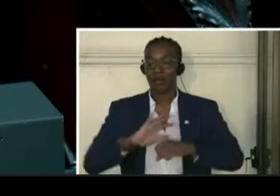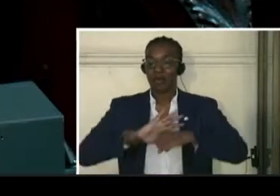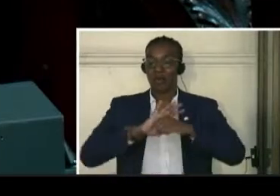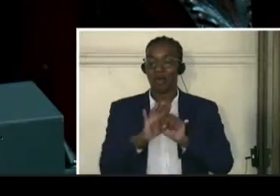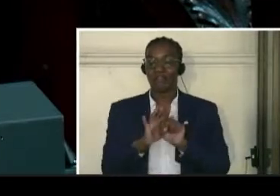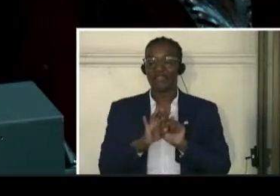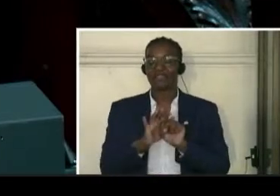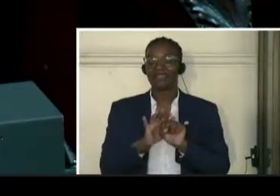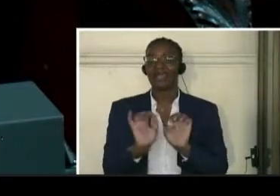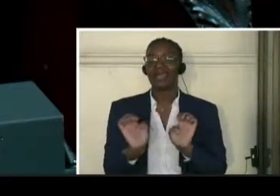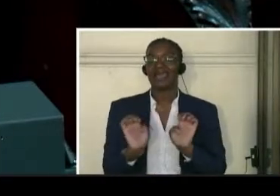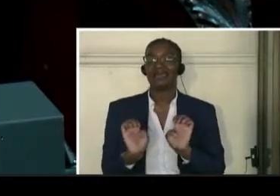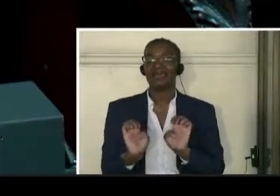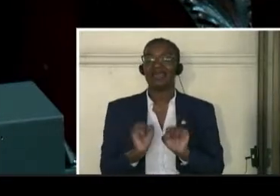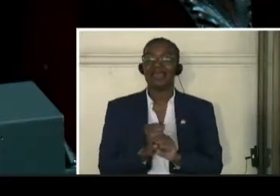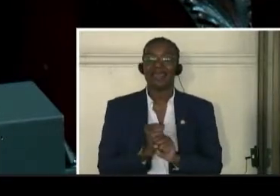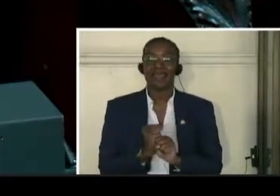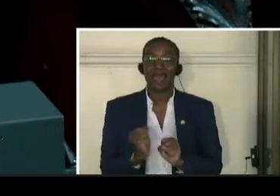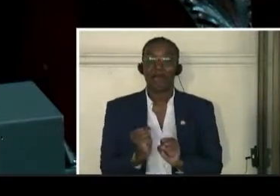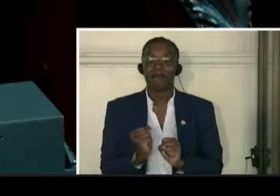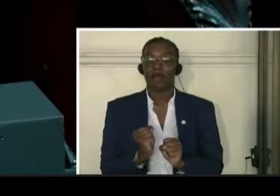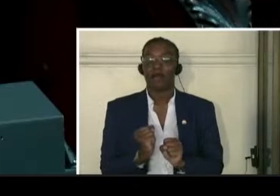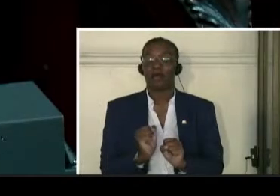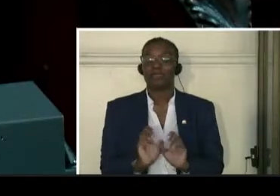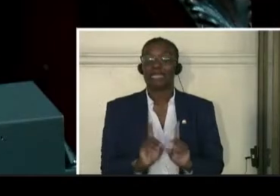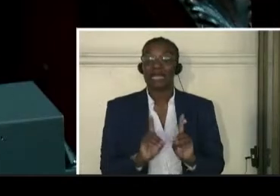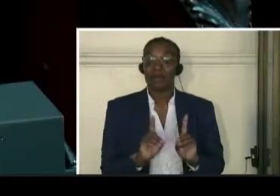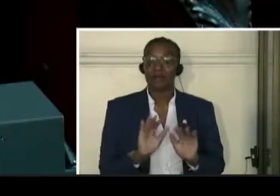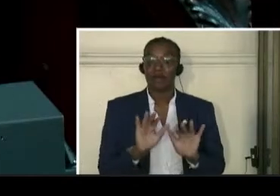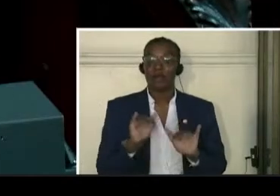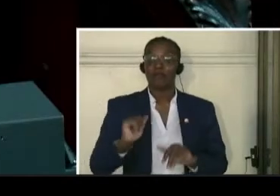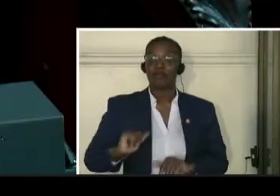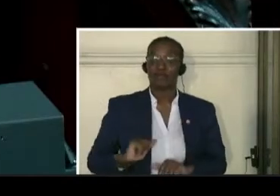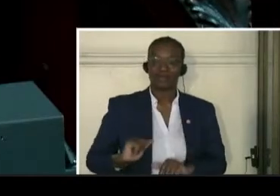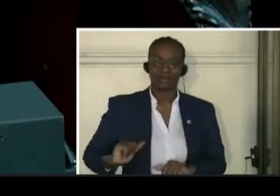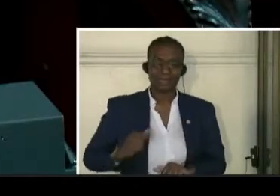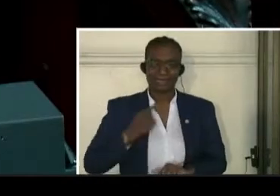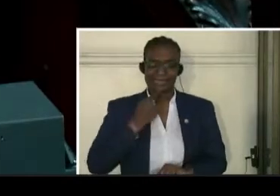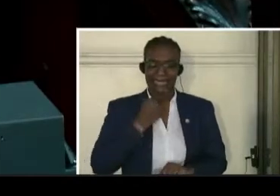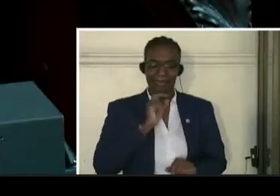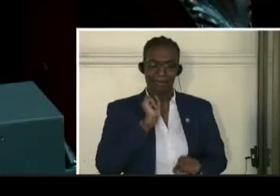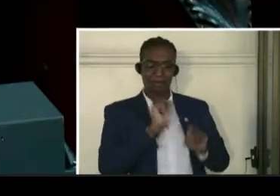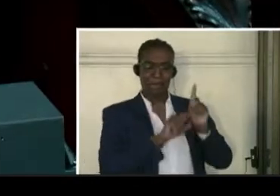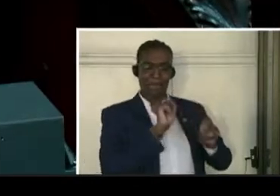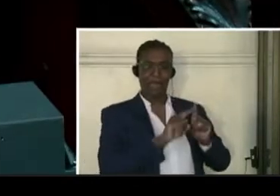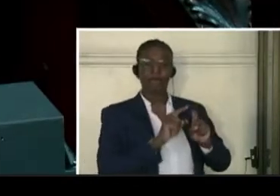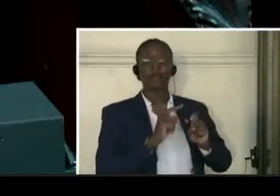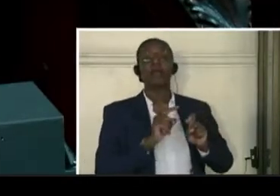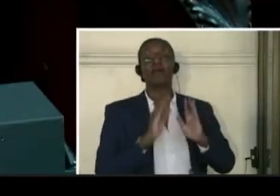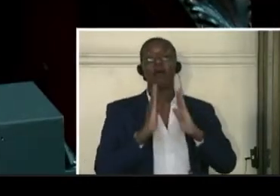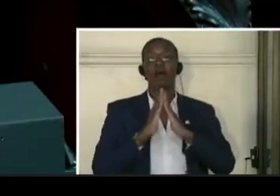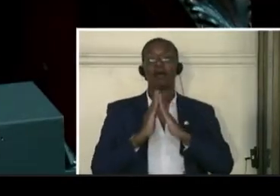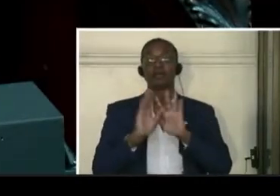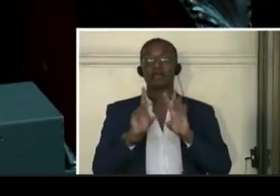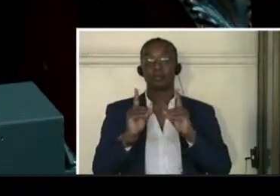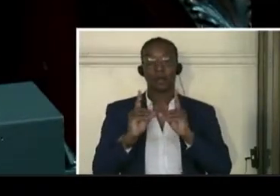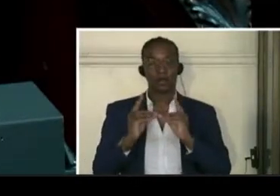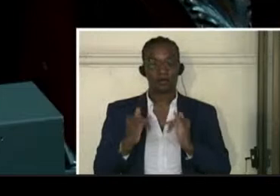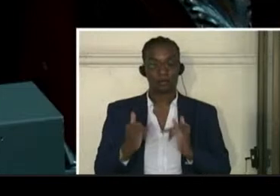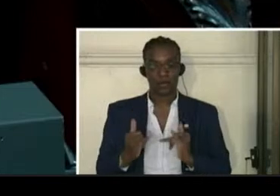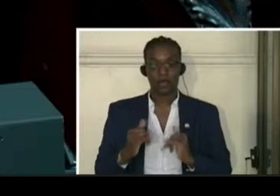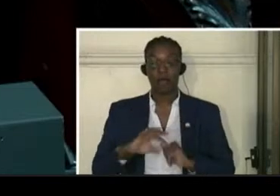agents not to be able to deliver, and municipalities put the blame on the department, as human settlement is provincial and